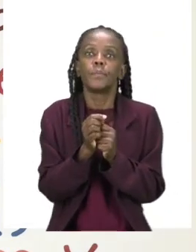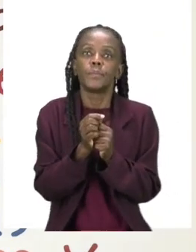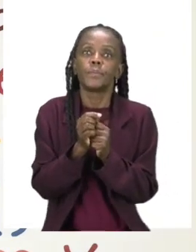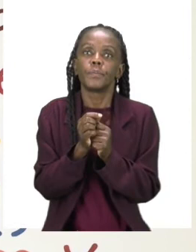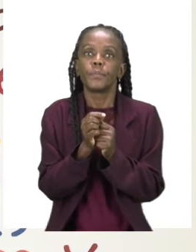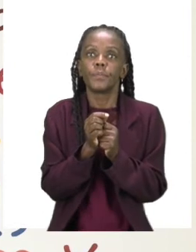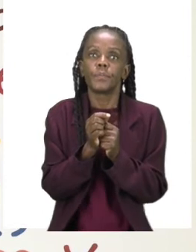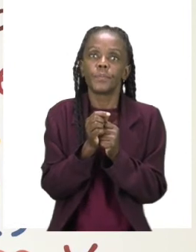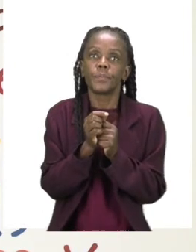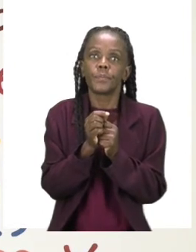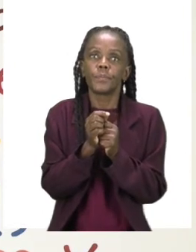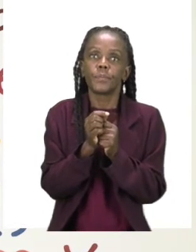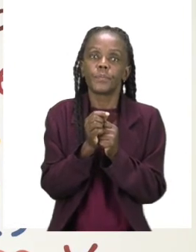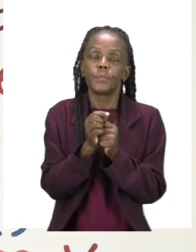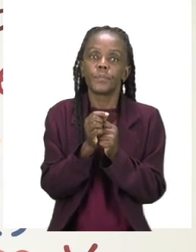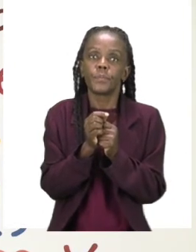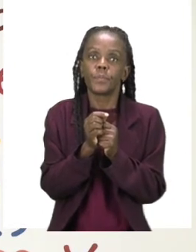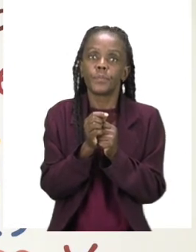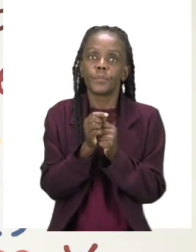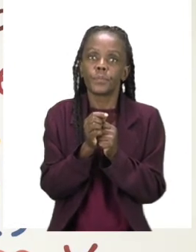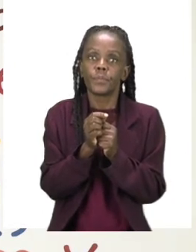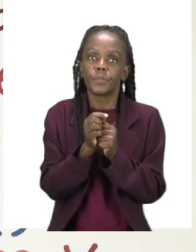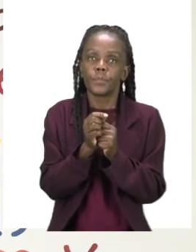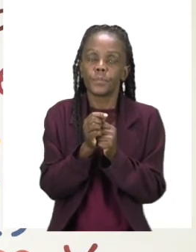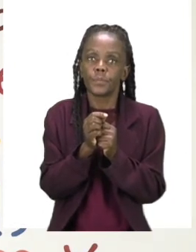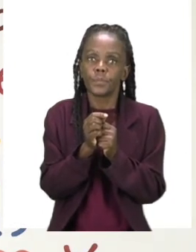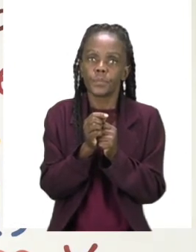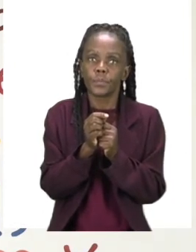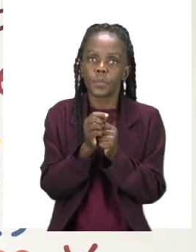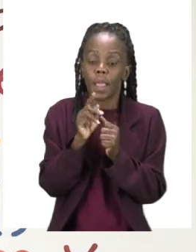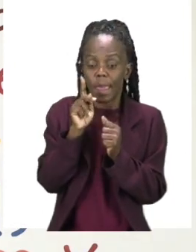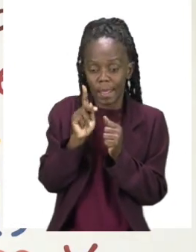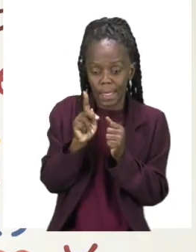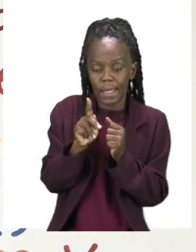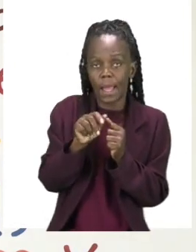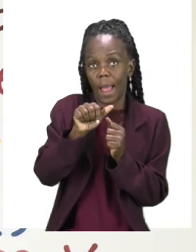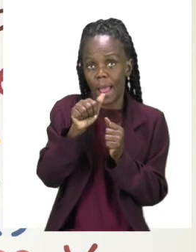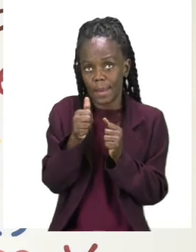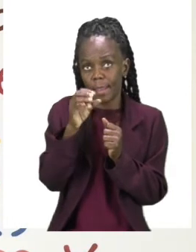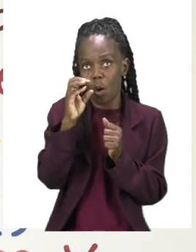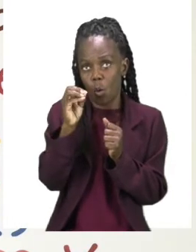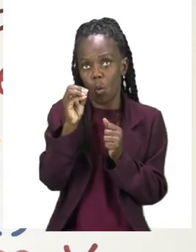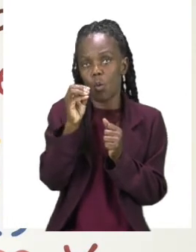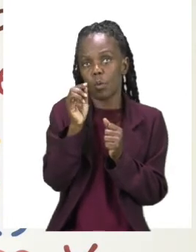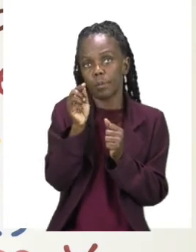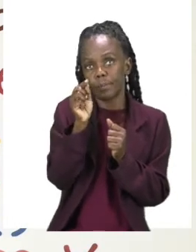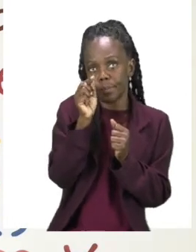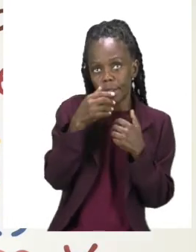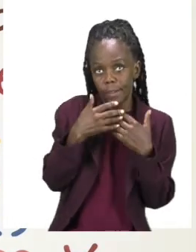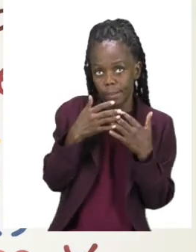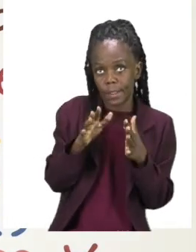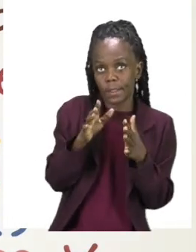Very good. That is our first O. Let's do another O. Let's go.